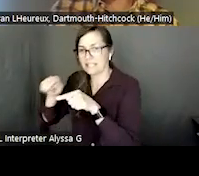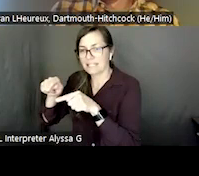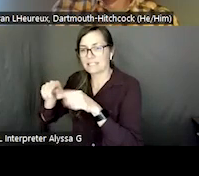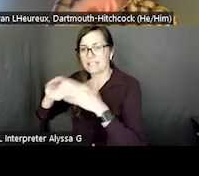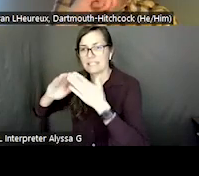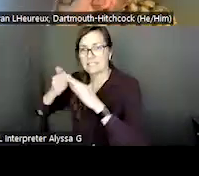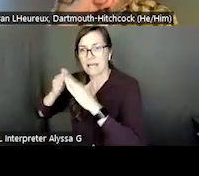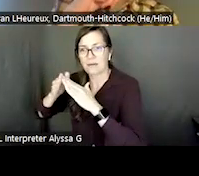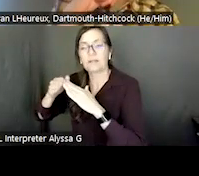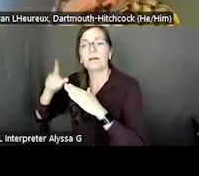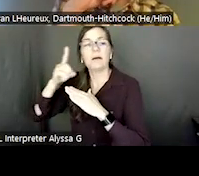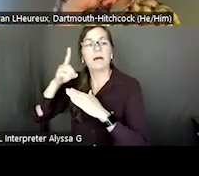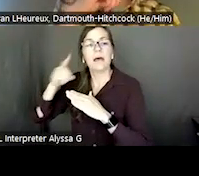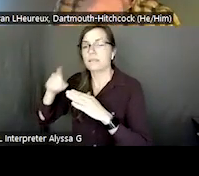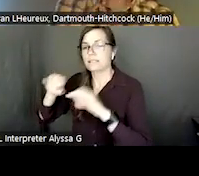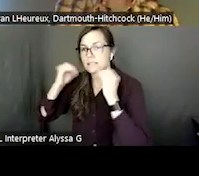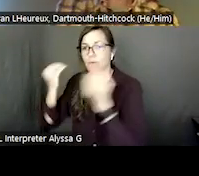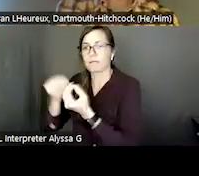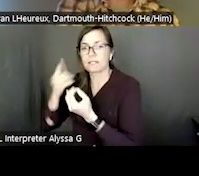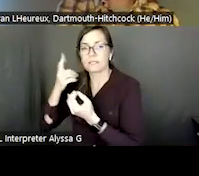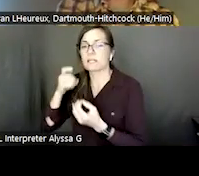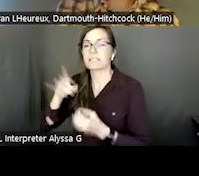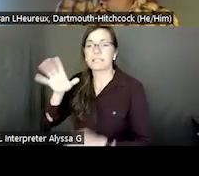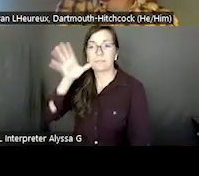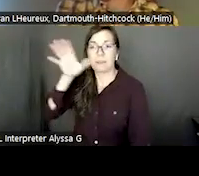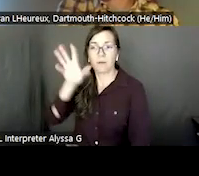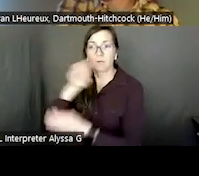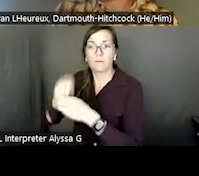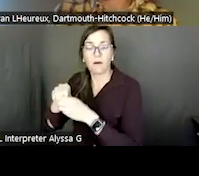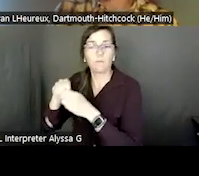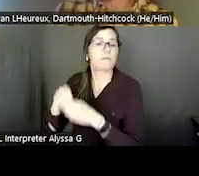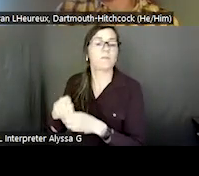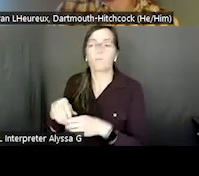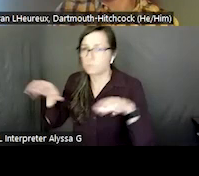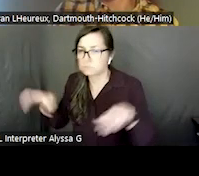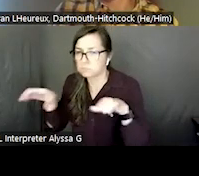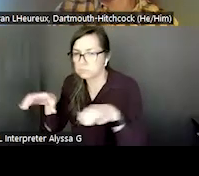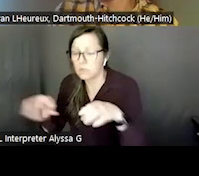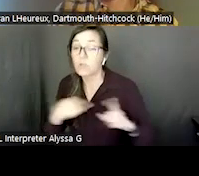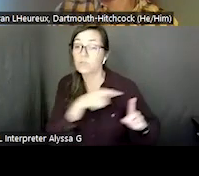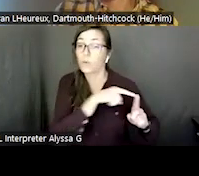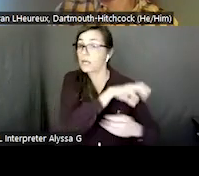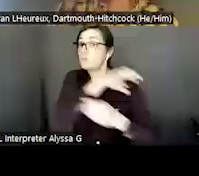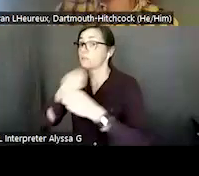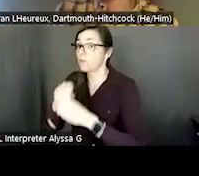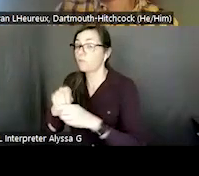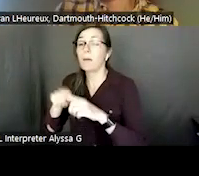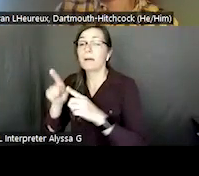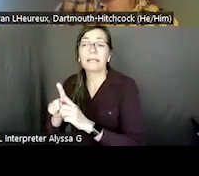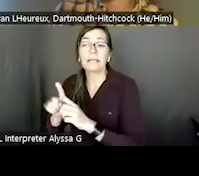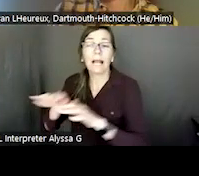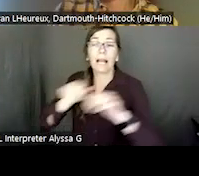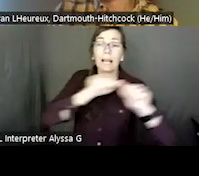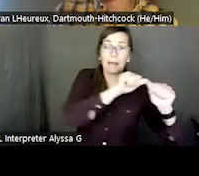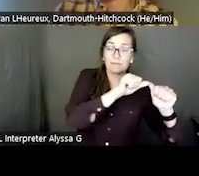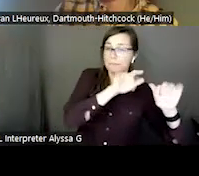community organizers and very active in the Fuerza Unida activities. He hadn't been there, had not